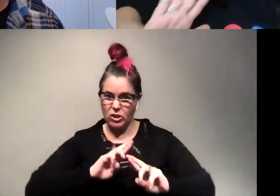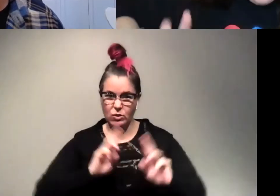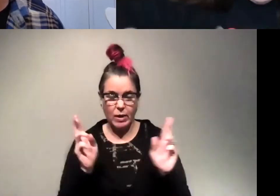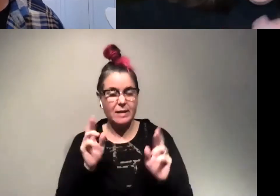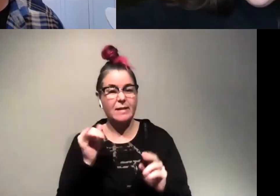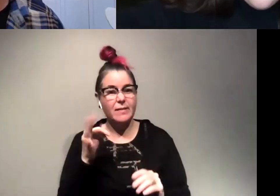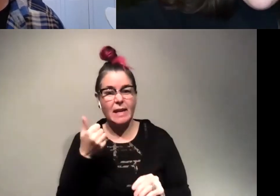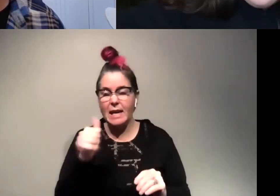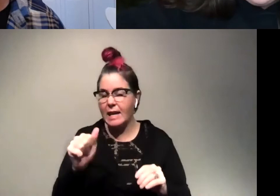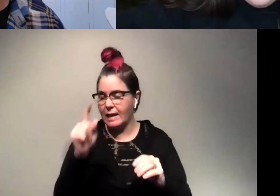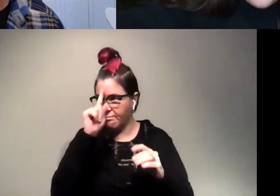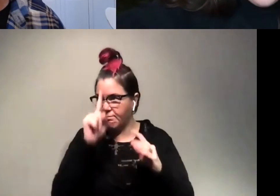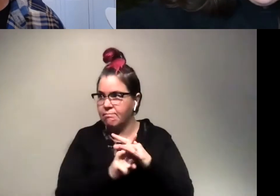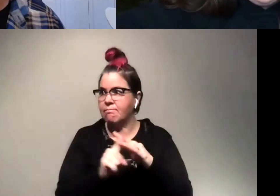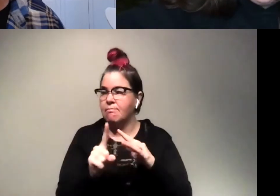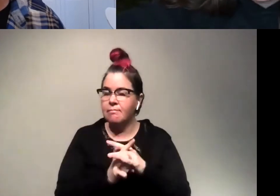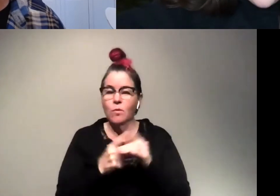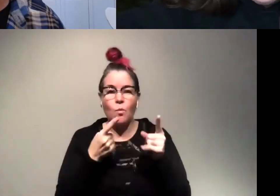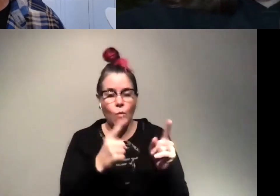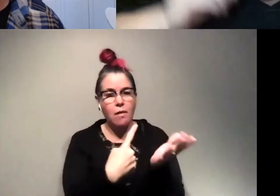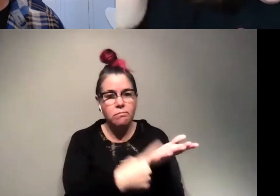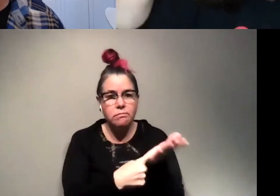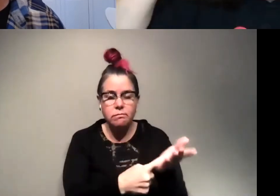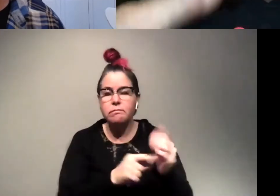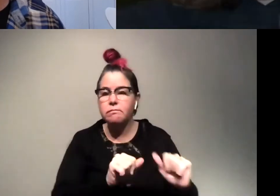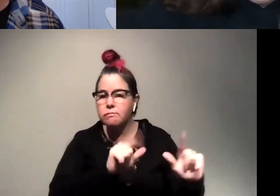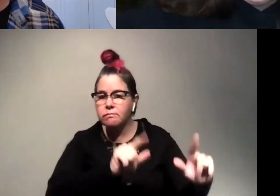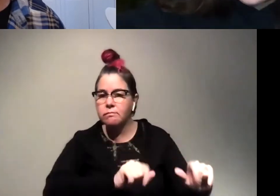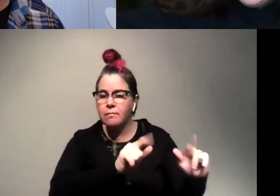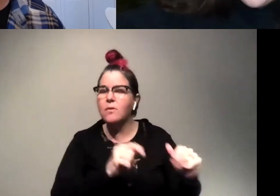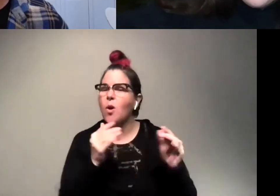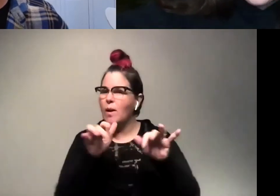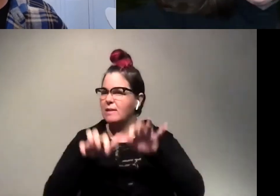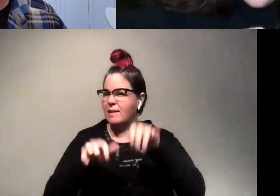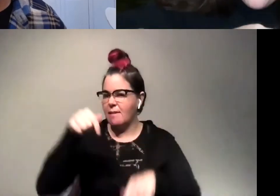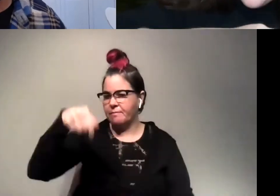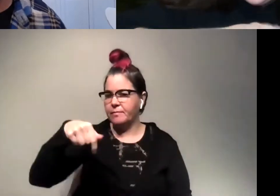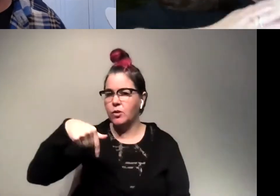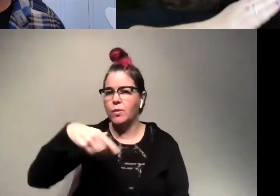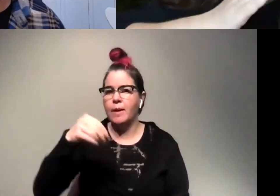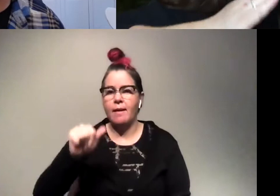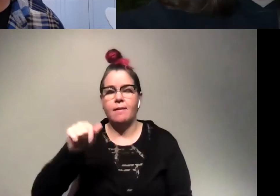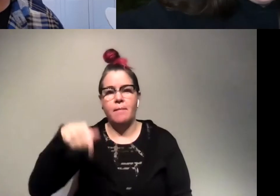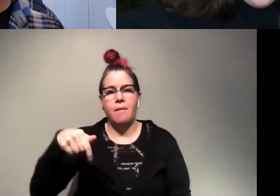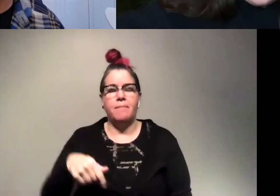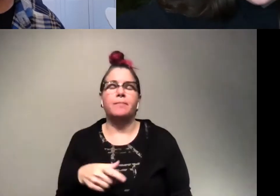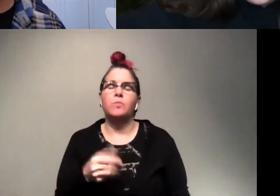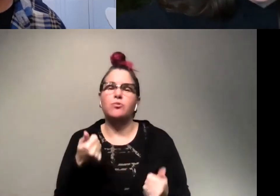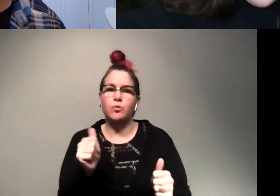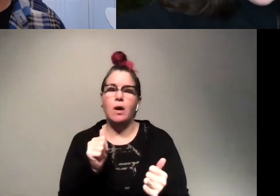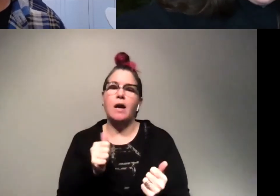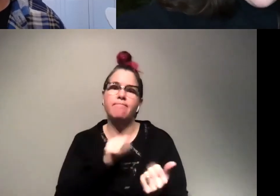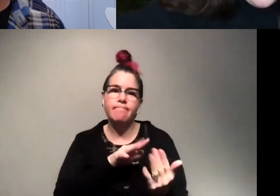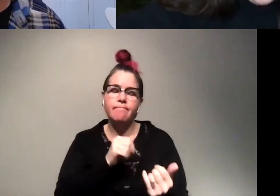questions while he's going through a few slides, please submit them in the Q&A function below, and we'll try to get to as many questions